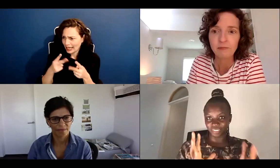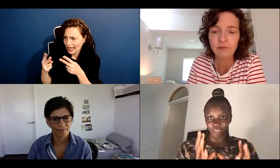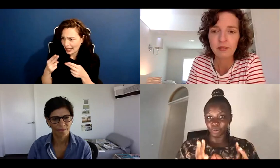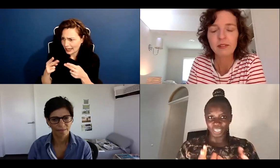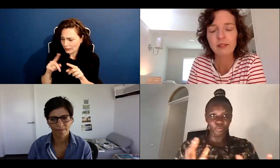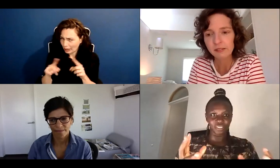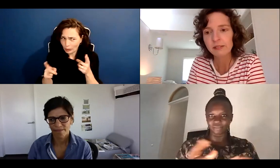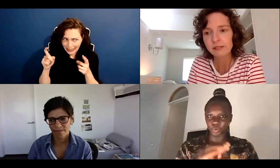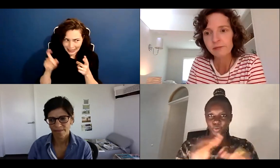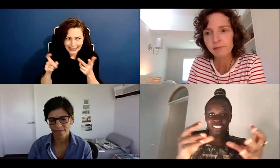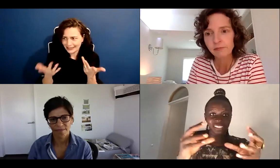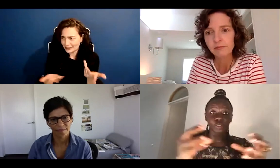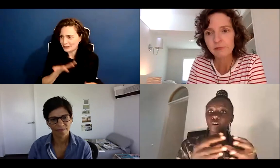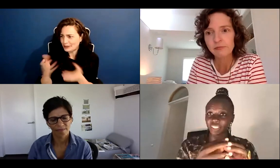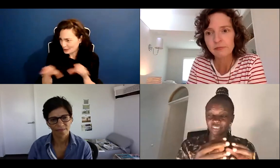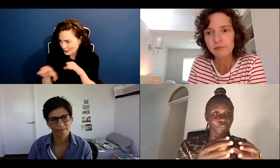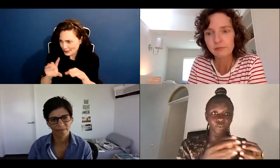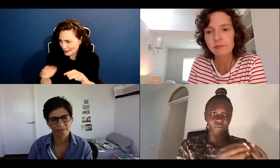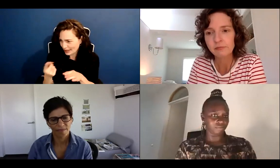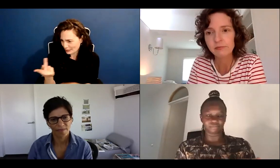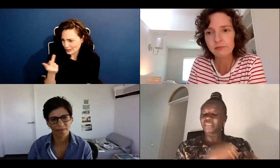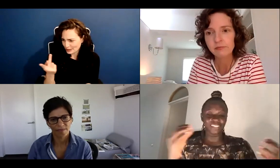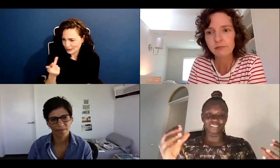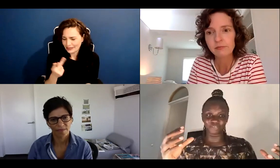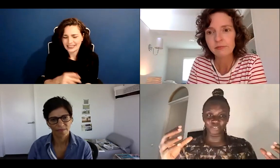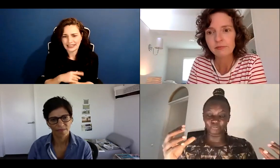a sample, and we were just the two of us